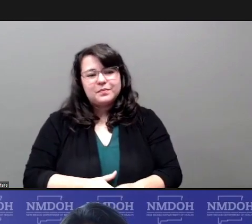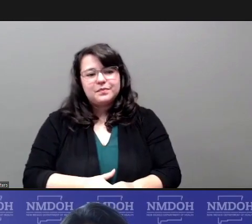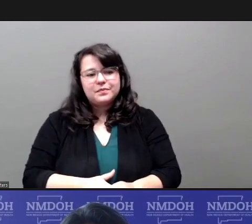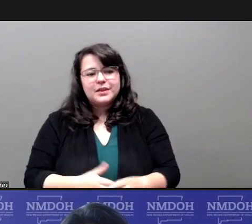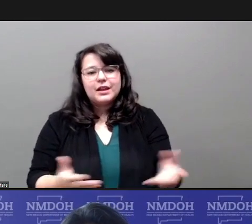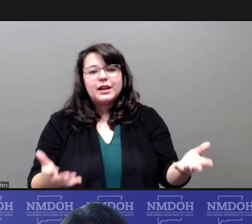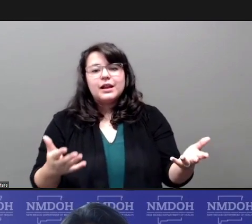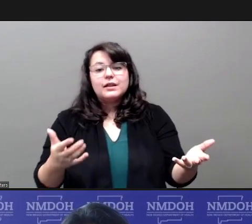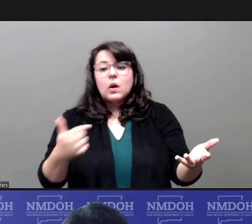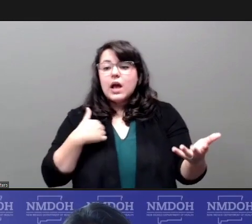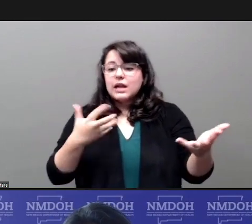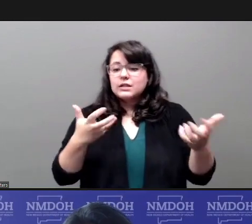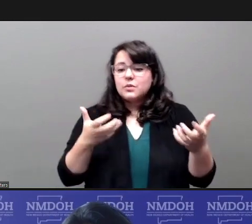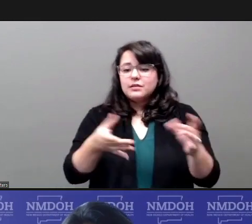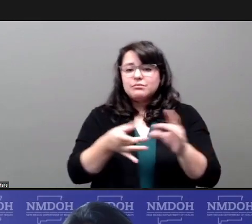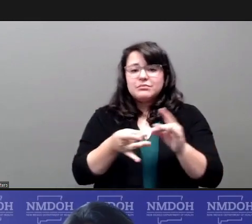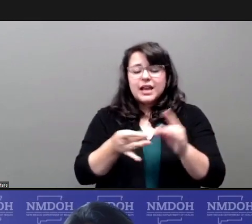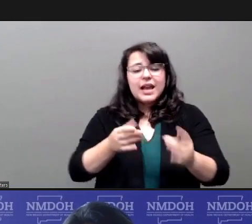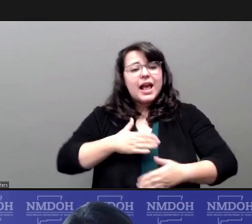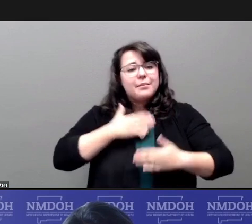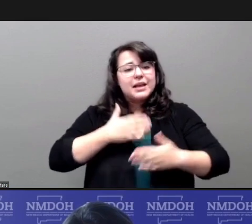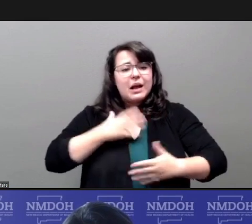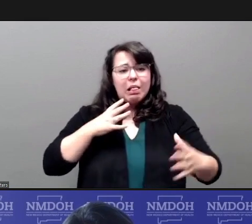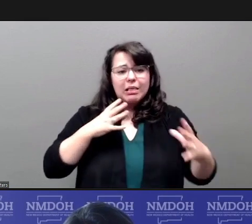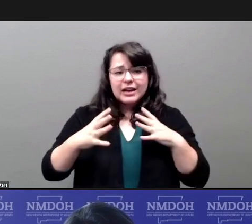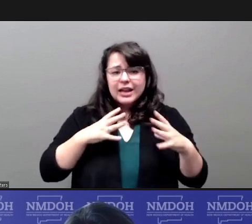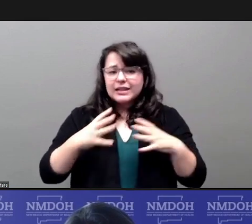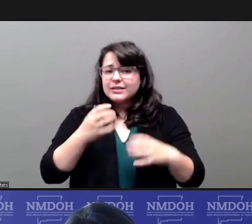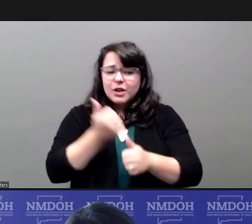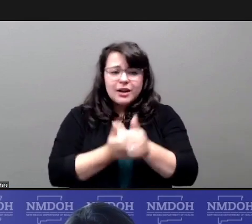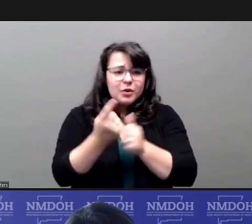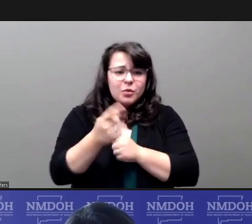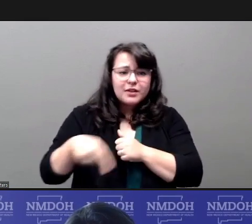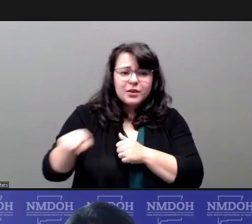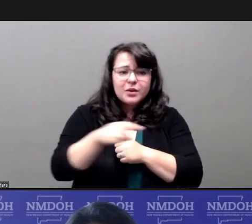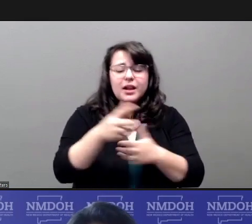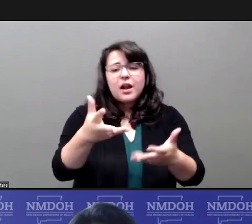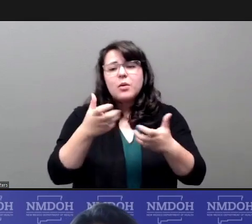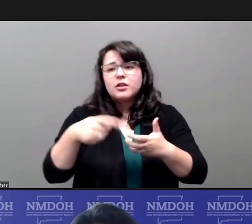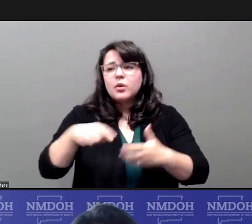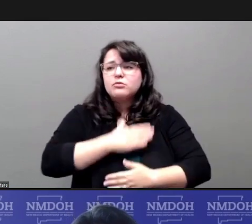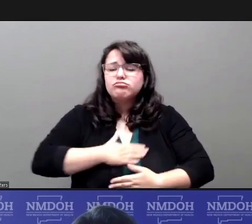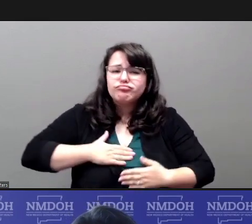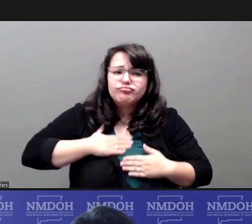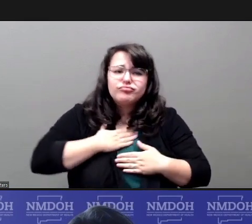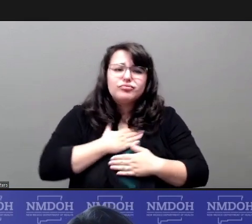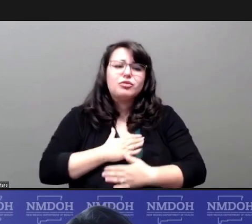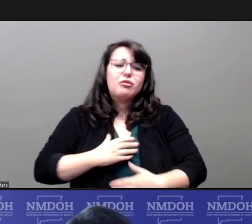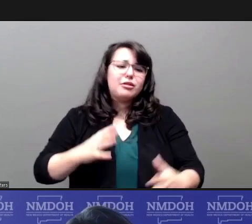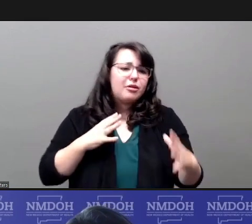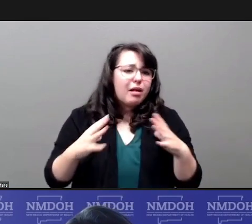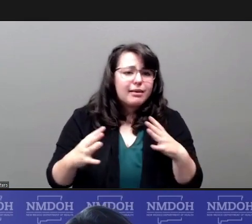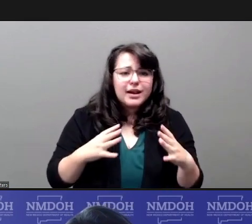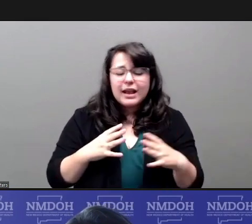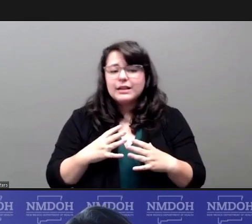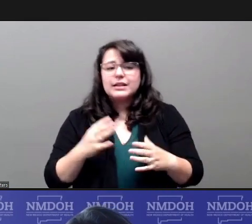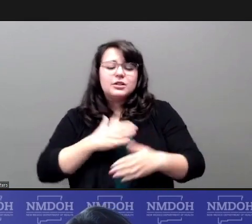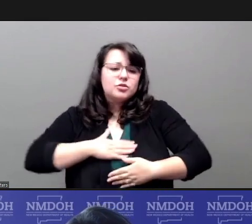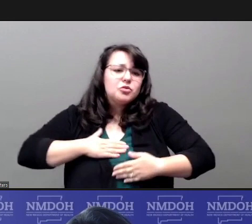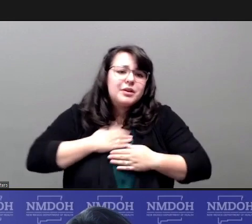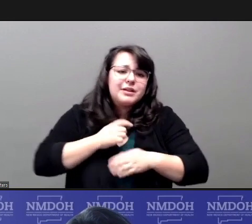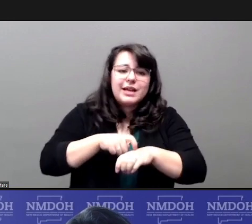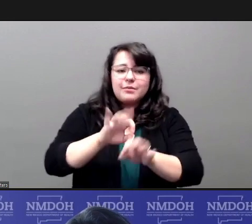just going to say happy holidays to everyone. We really want you to enjoy your holidays, enjoy your time with your